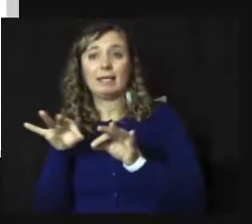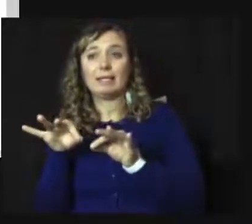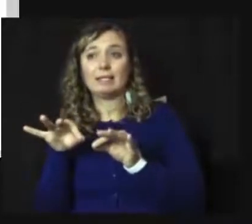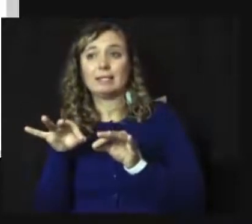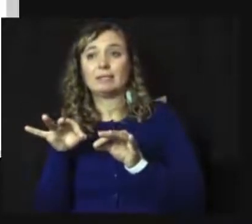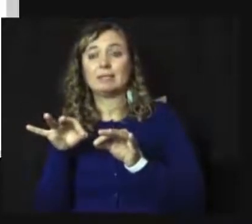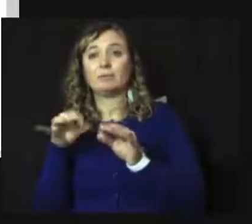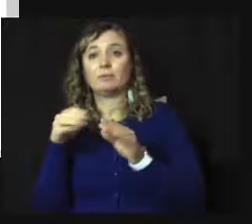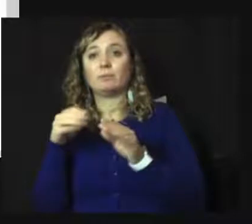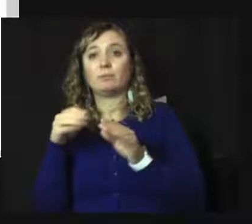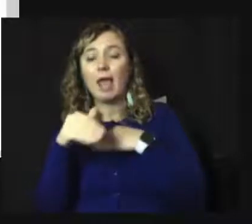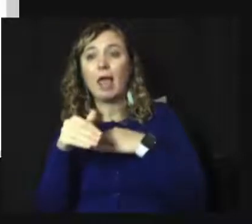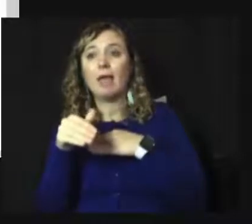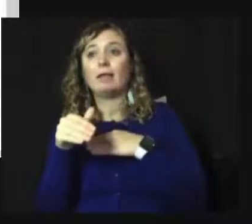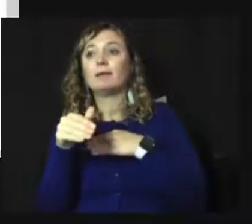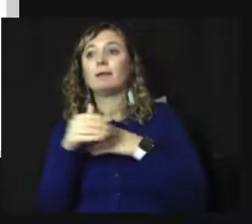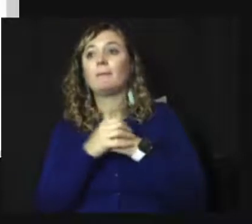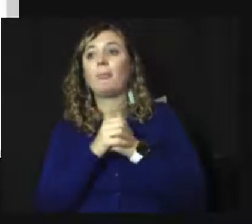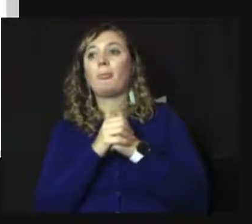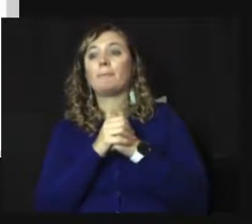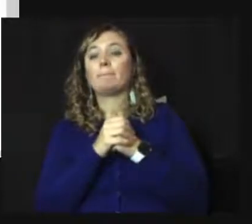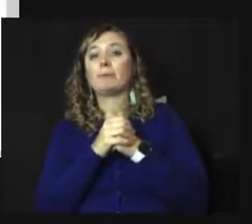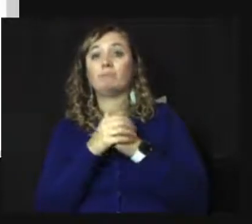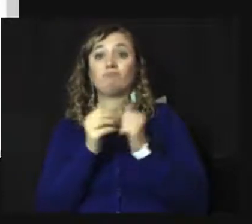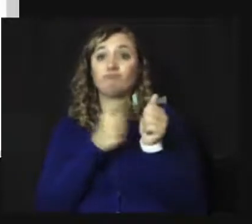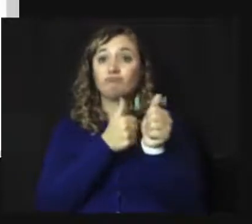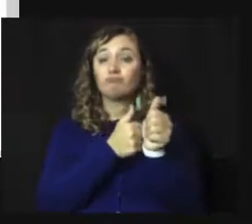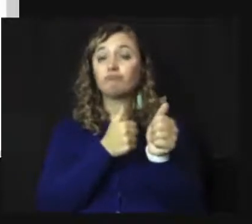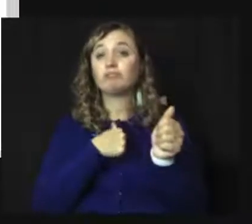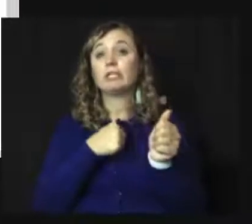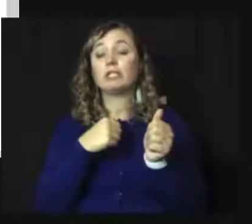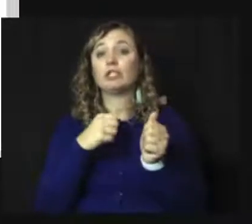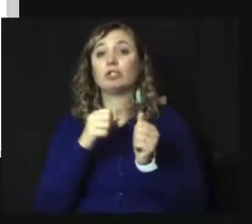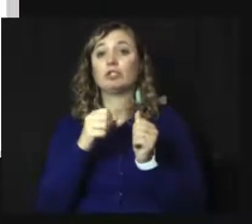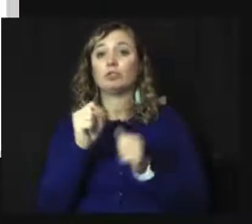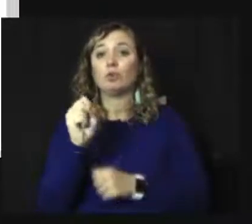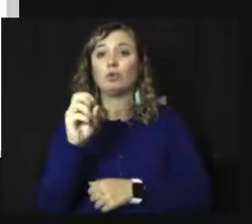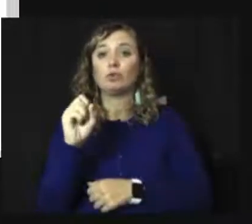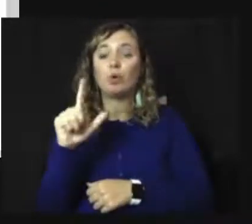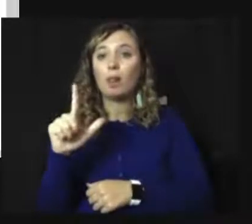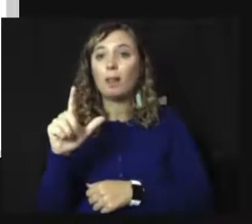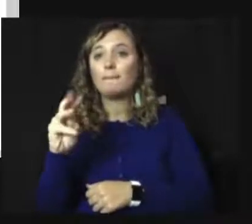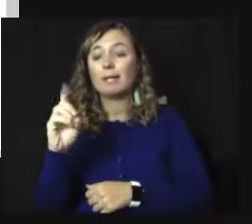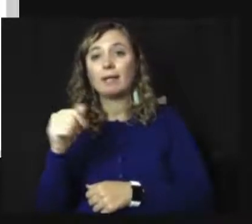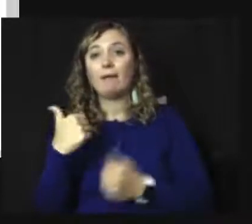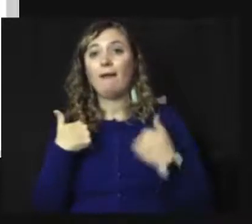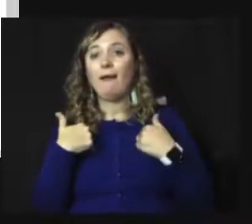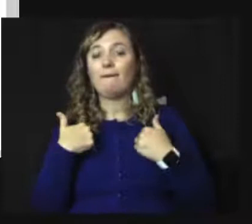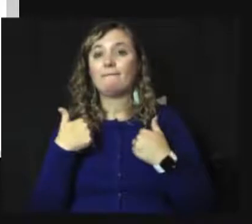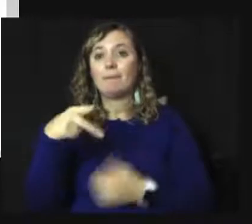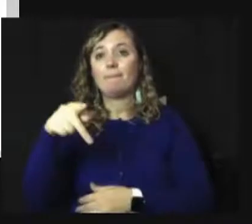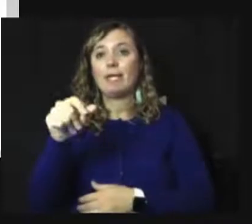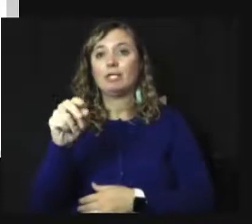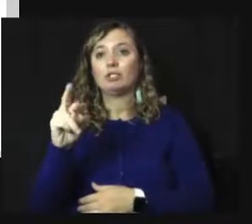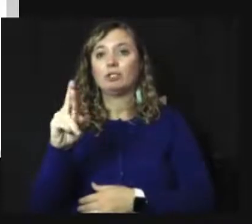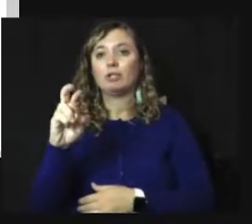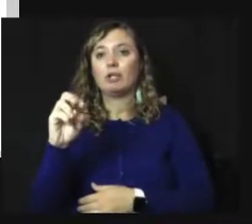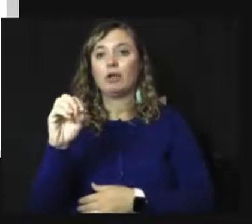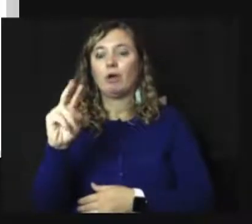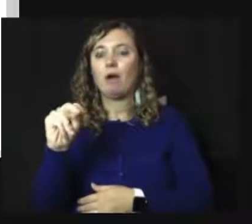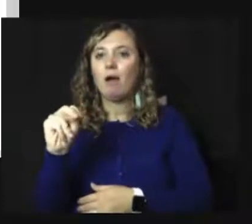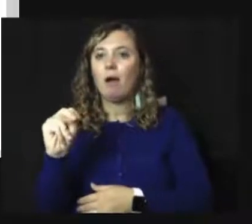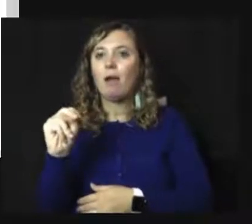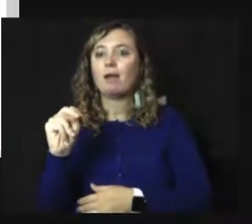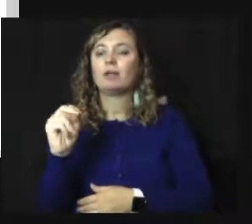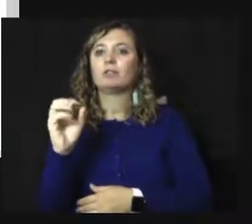But you can follow me on social media. I have a Patreon where I talk about lots of these ideas. and all of that stuff. I'm an artist, so I'm always creating art